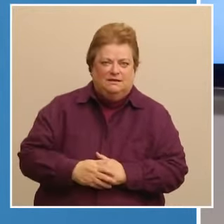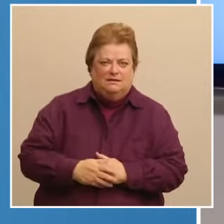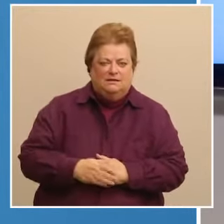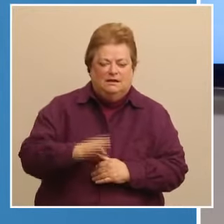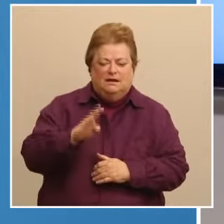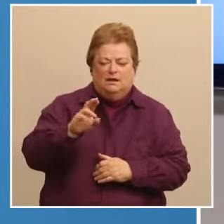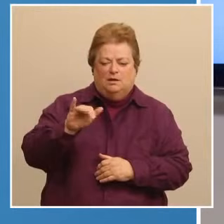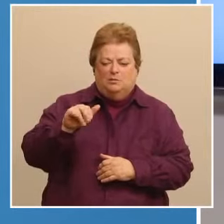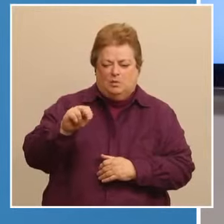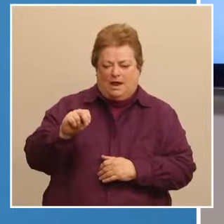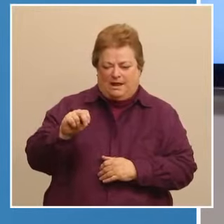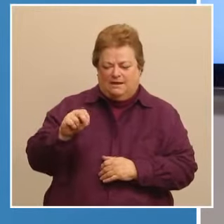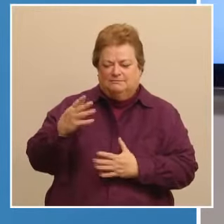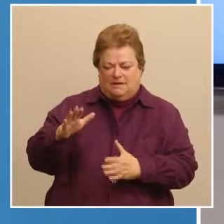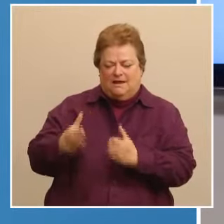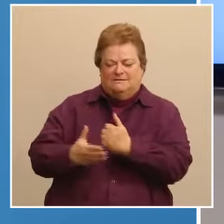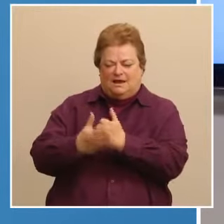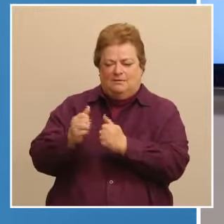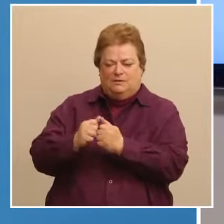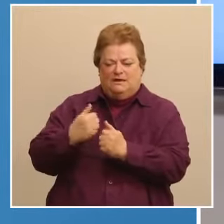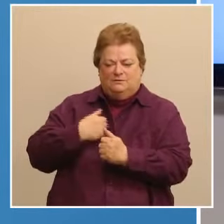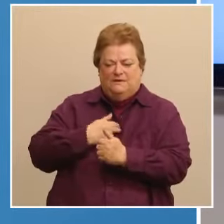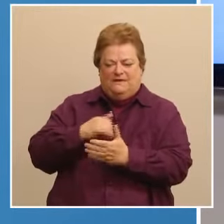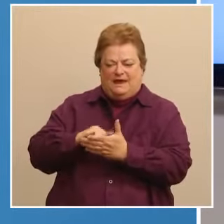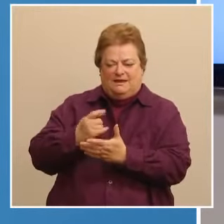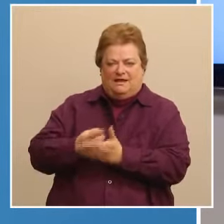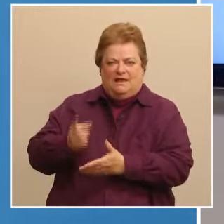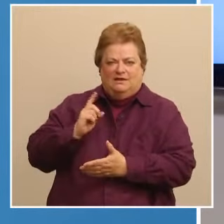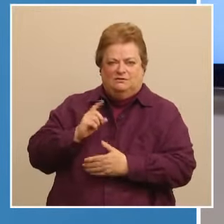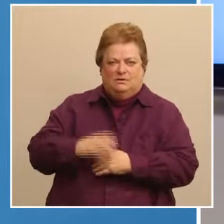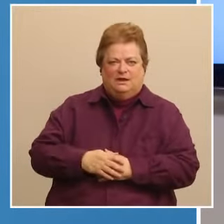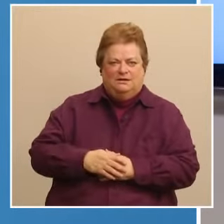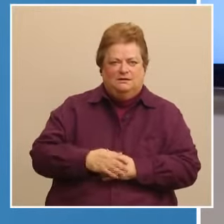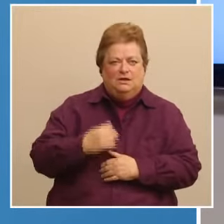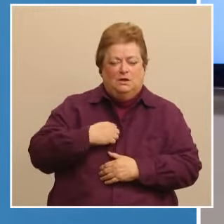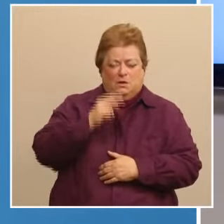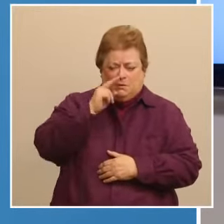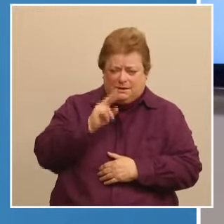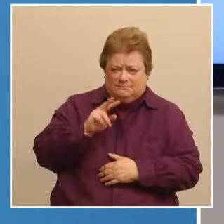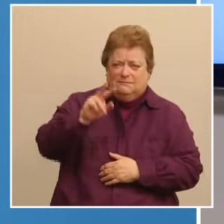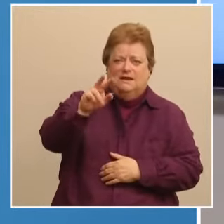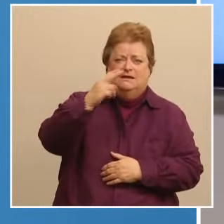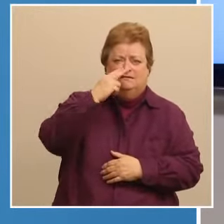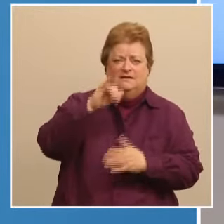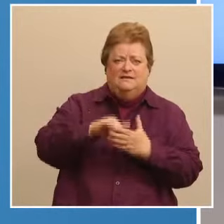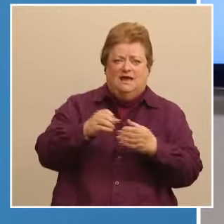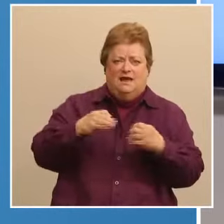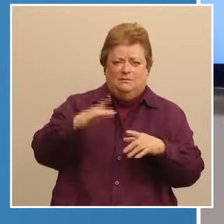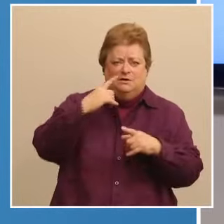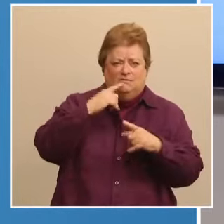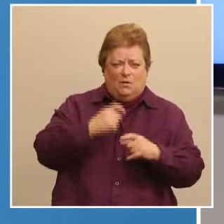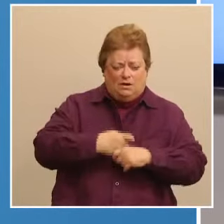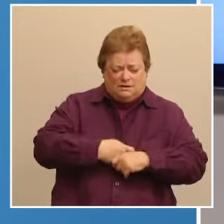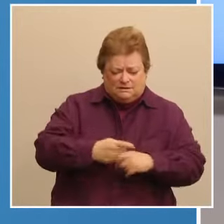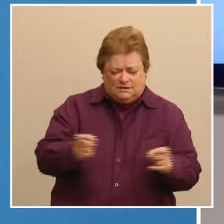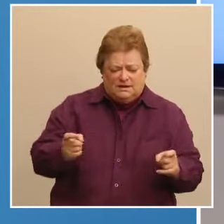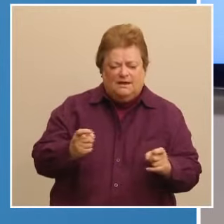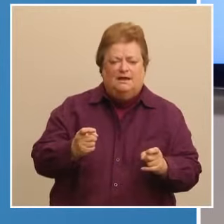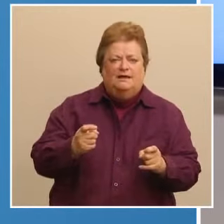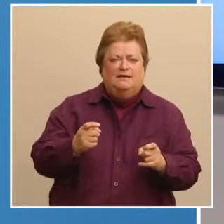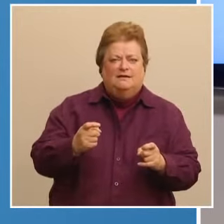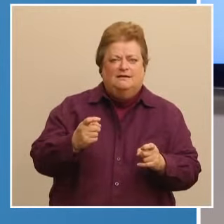has assisted us with that last week. On the horizon, we see the opportunities for vaccine distribution